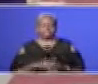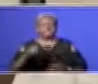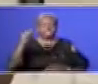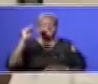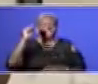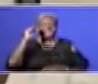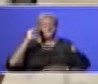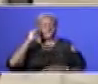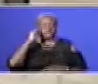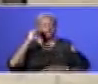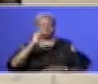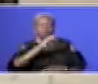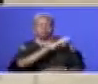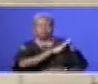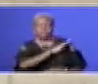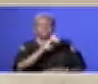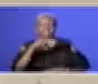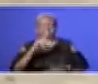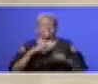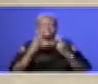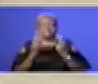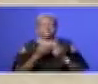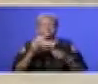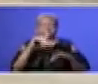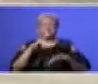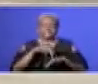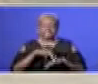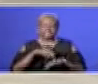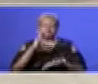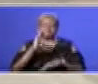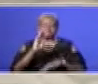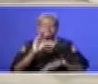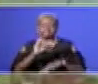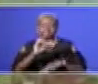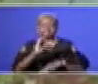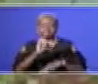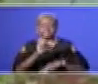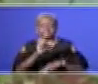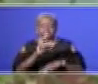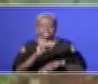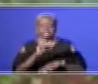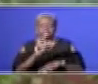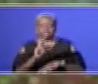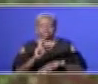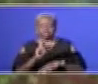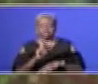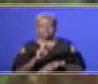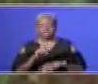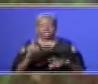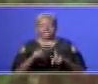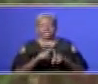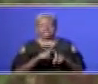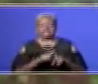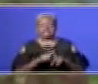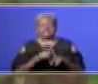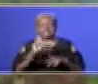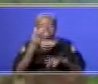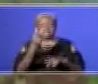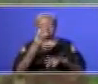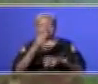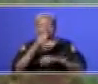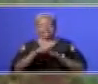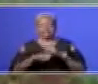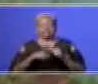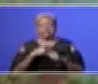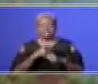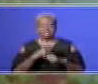Martin, says the union stands with the BFSU and the families of the deceased women as the second anniversary of the 2018